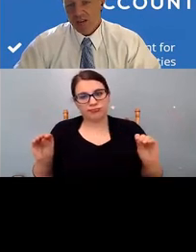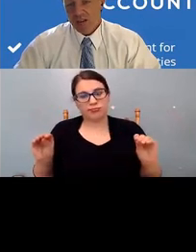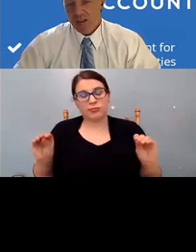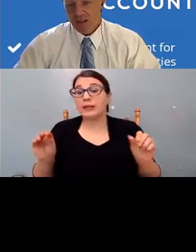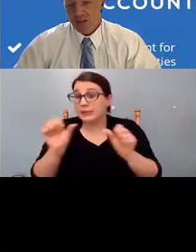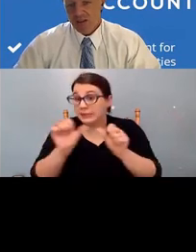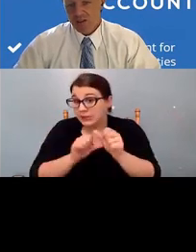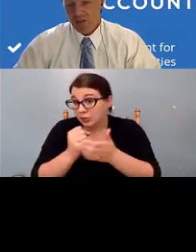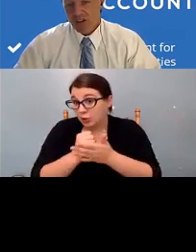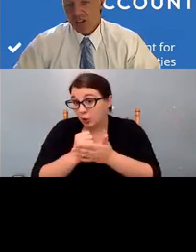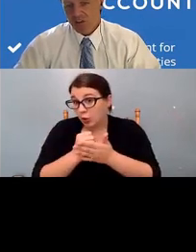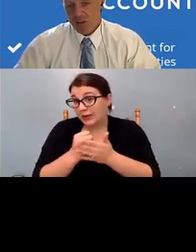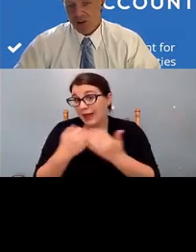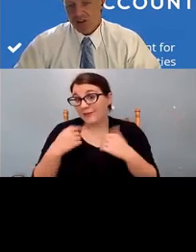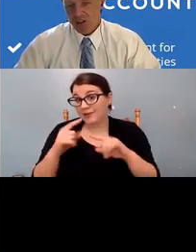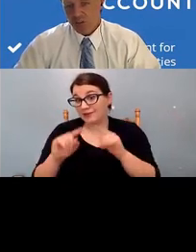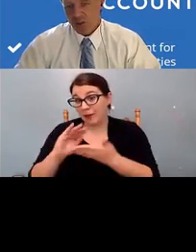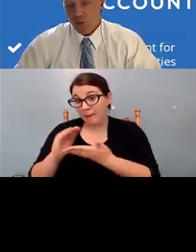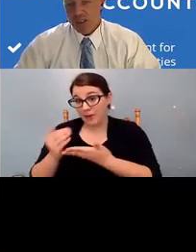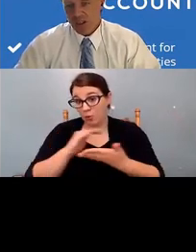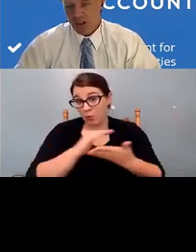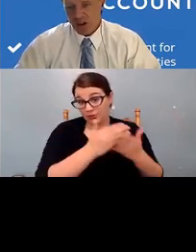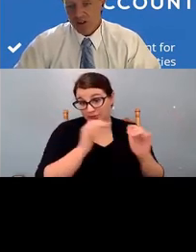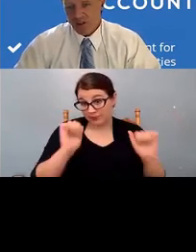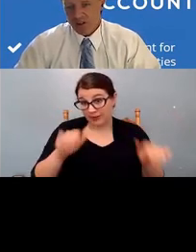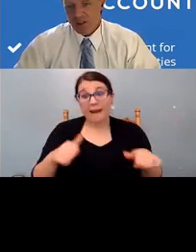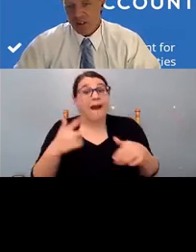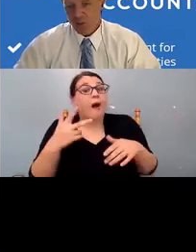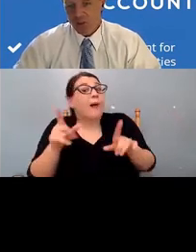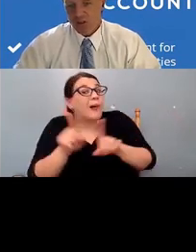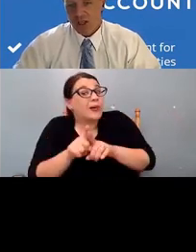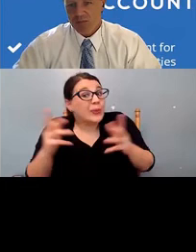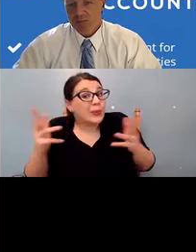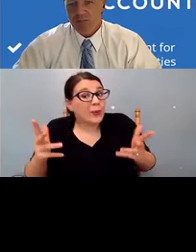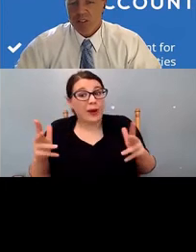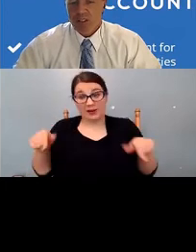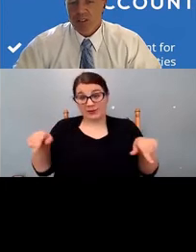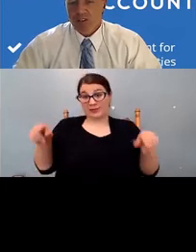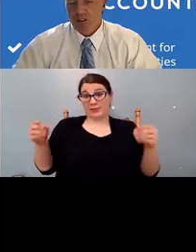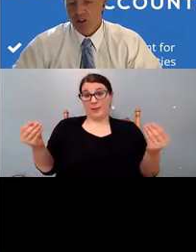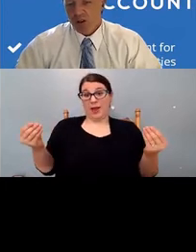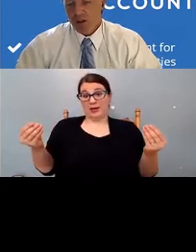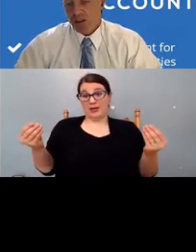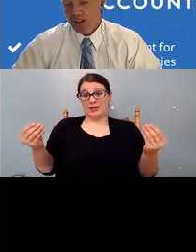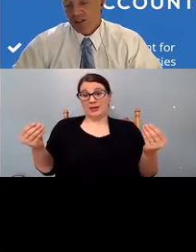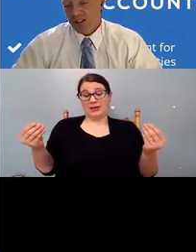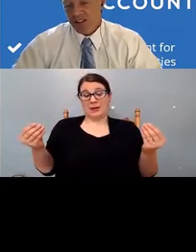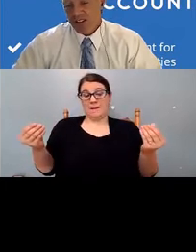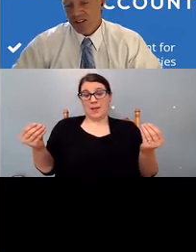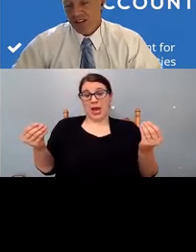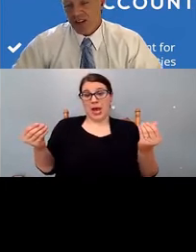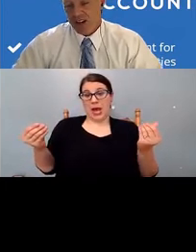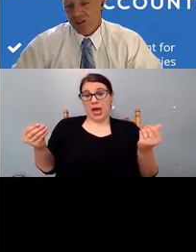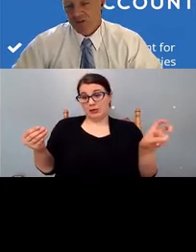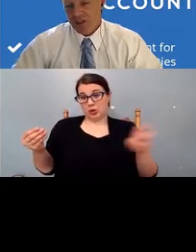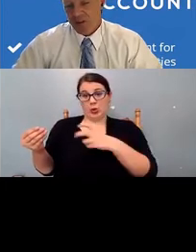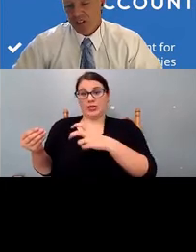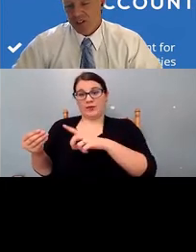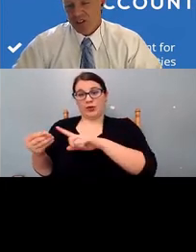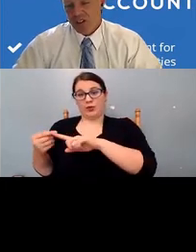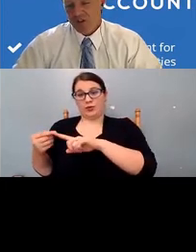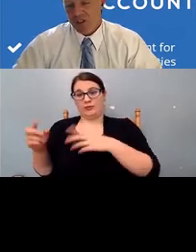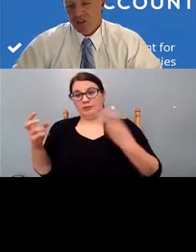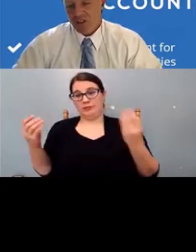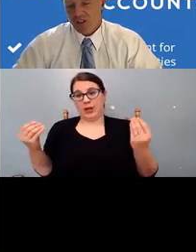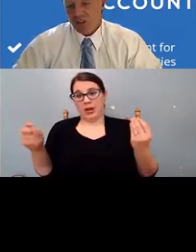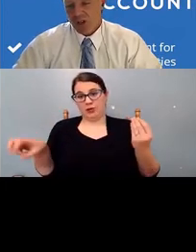and funds can be transferred between cards in real time. So one of the things that I've often mentioned